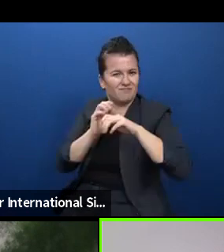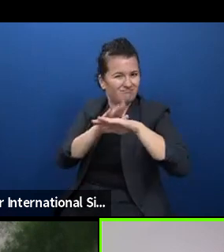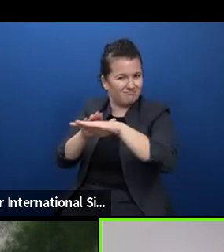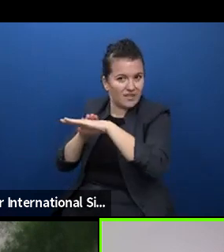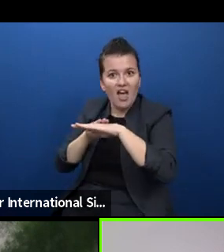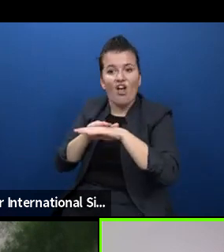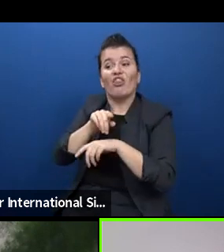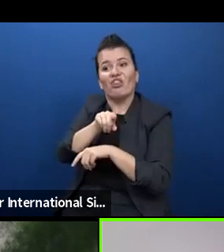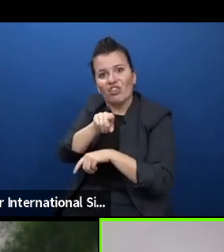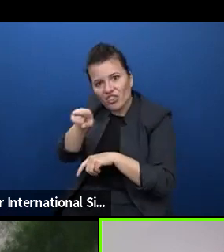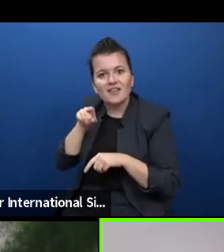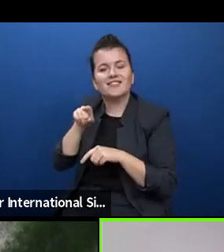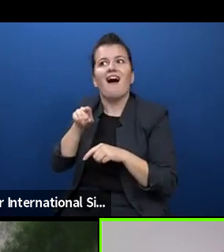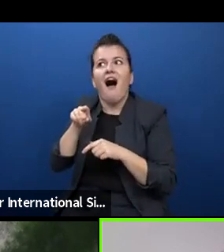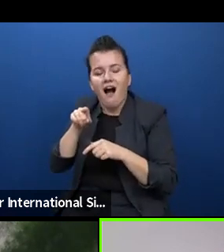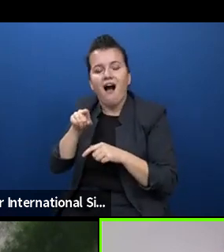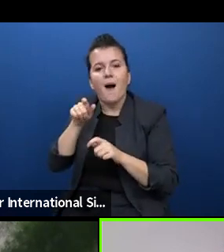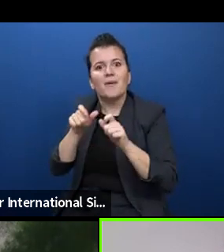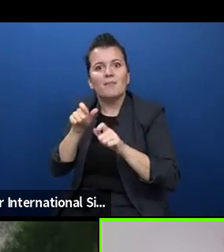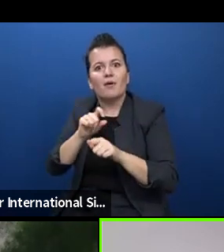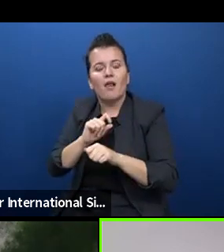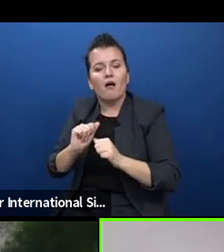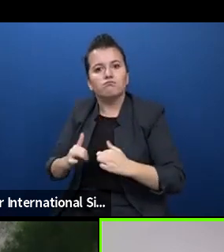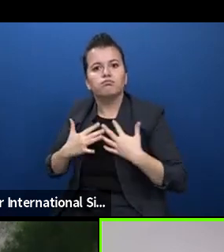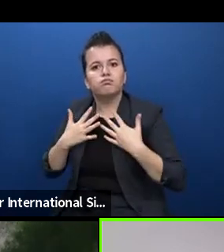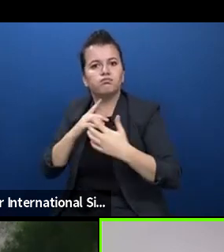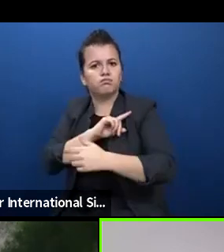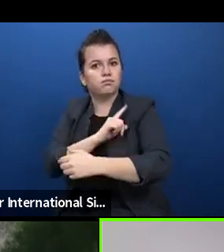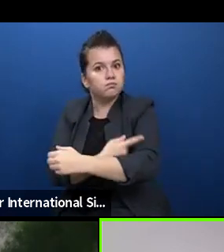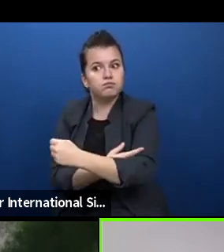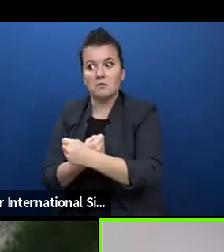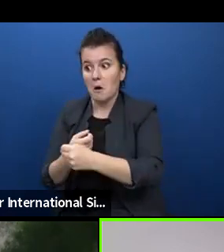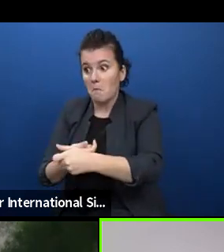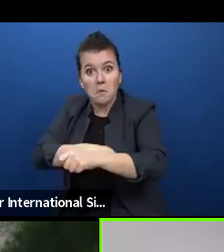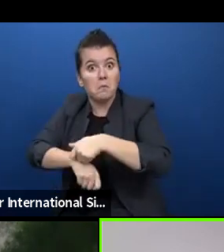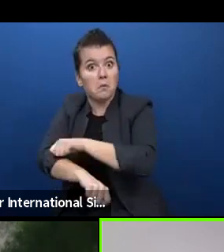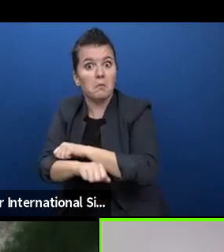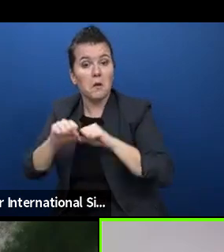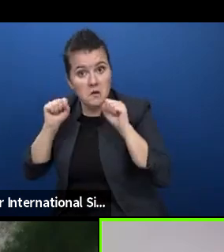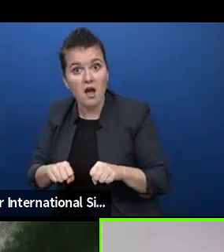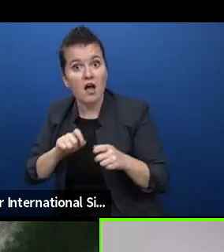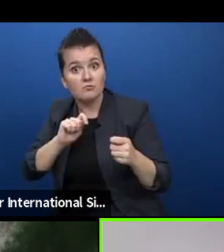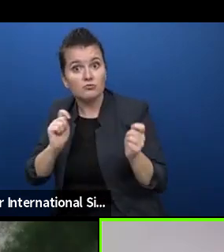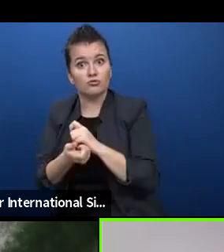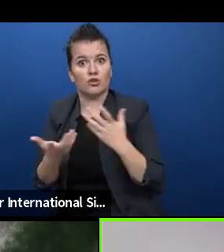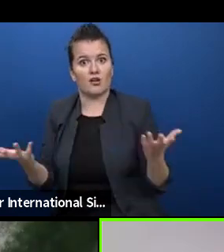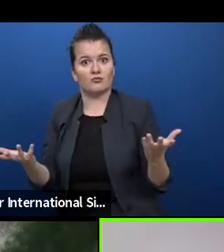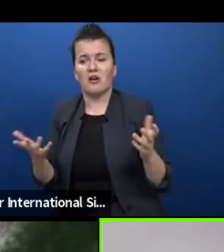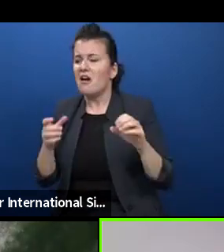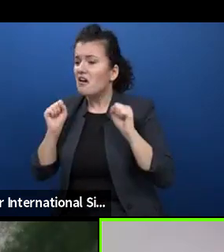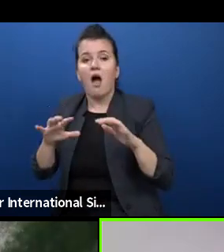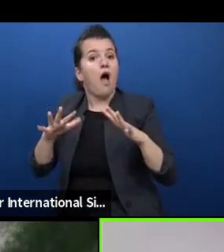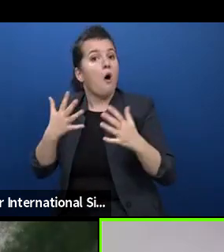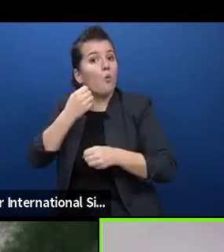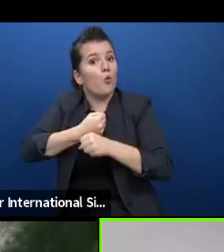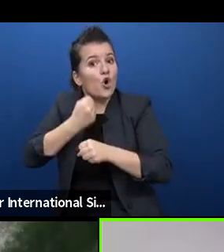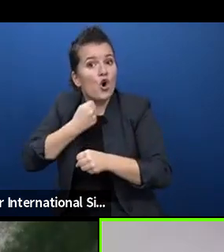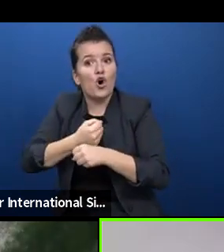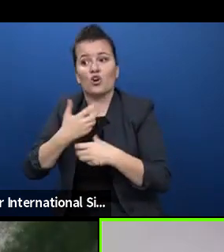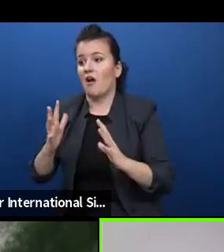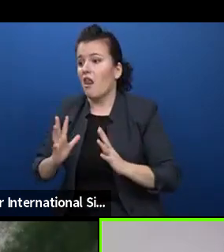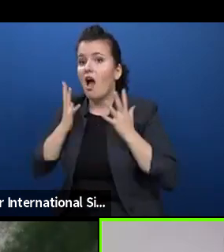I think, really energized people because they suddenly realize that they can make a difference in the way they work and the way they run